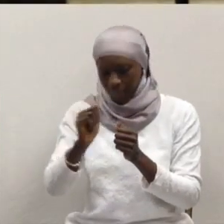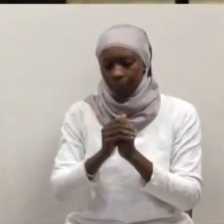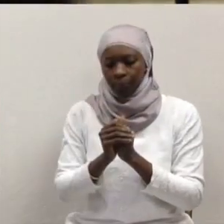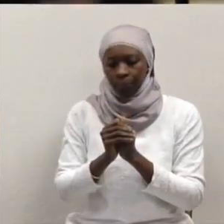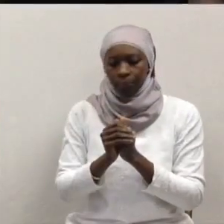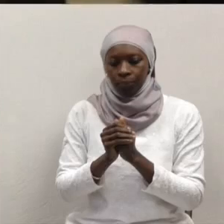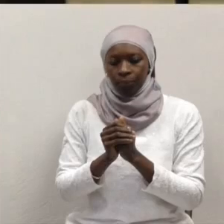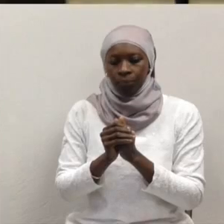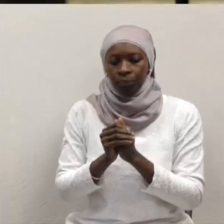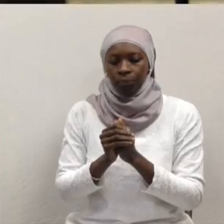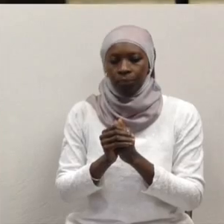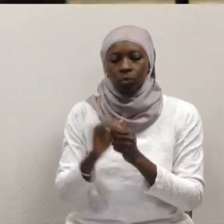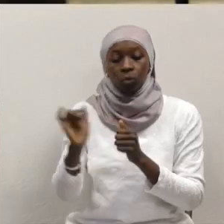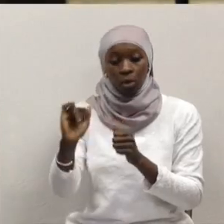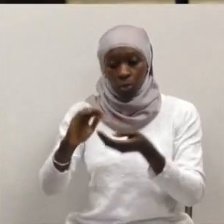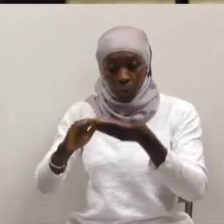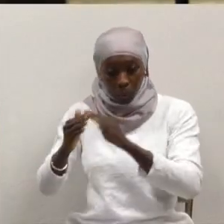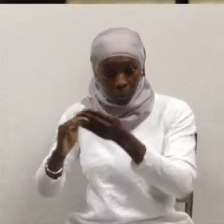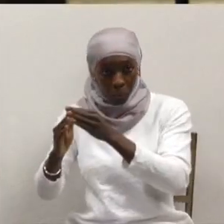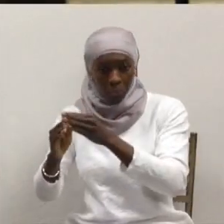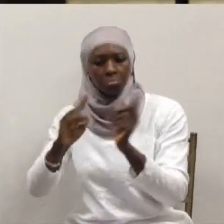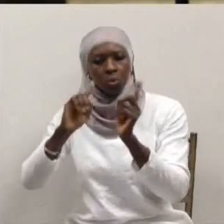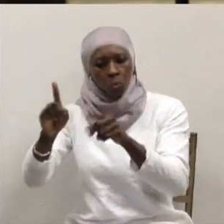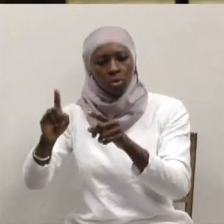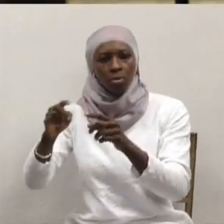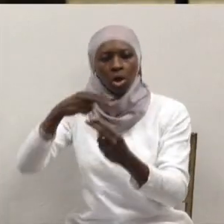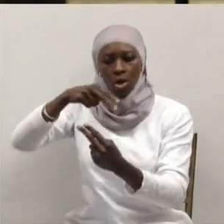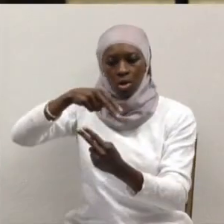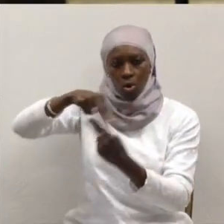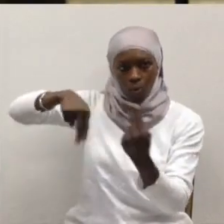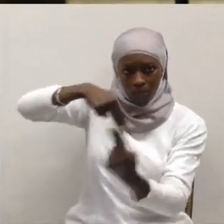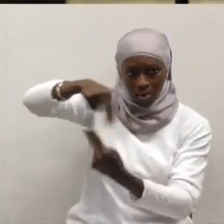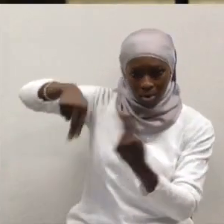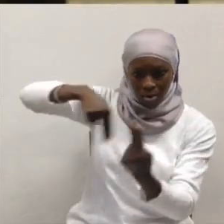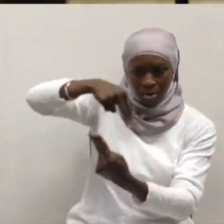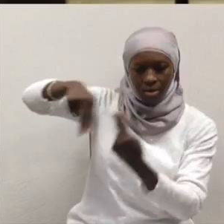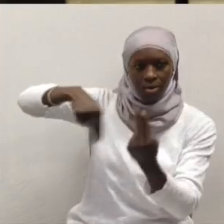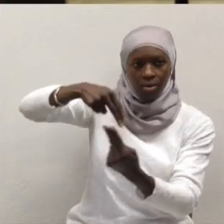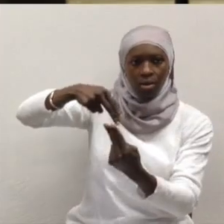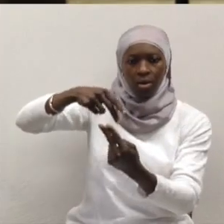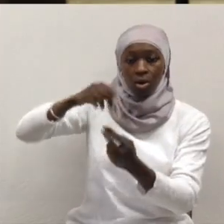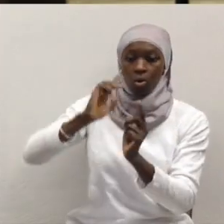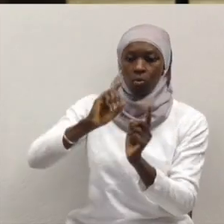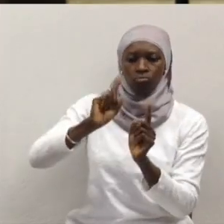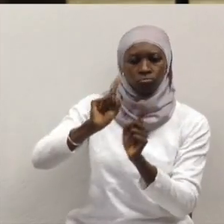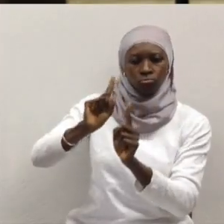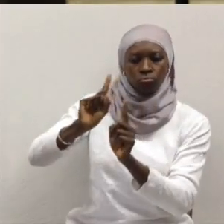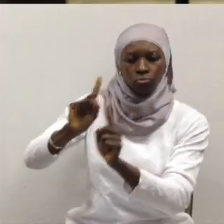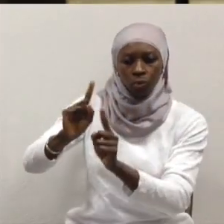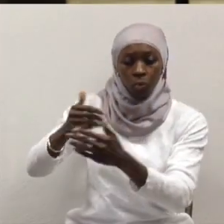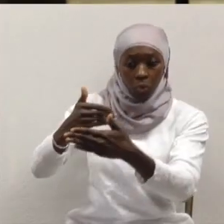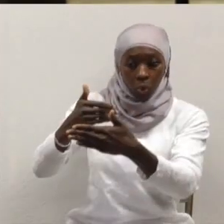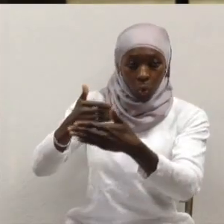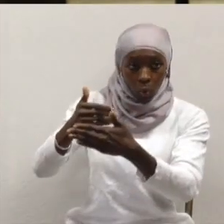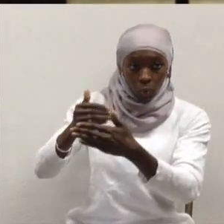does. So as a community, they went to make Umrah. On his way, when he got close to Mecca, they